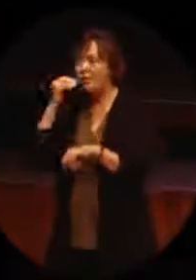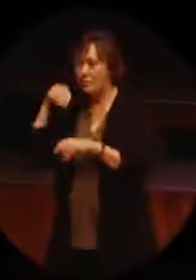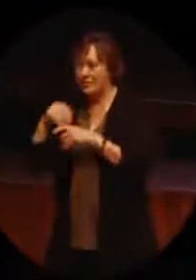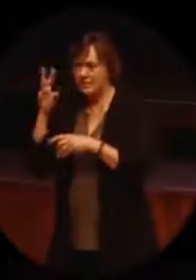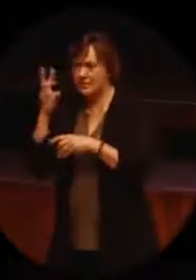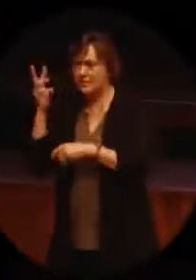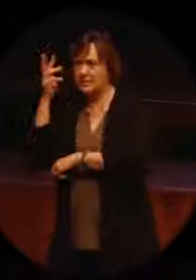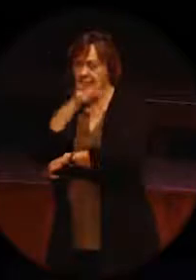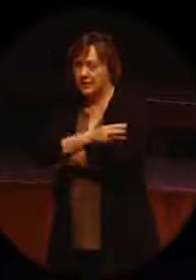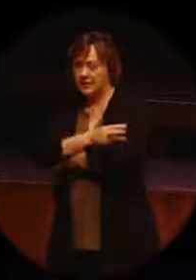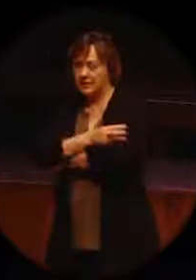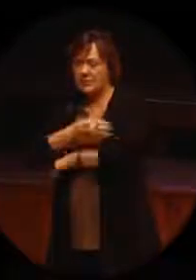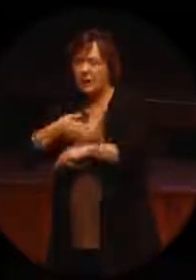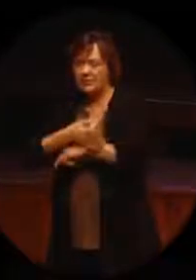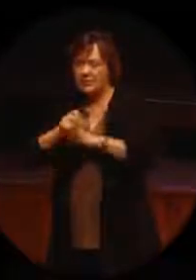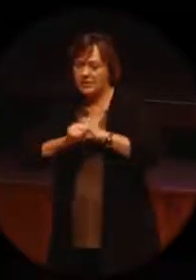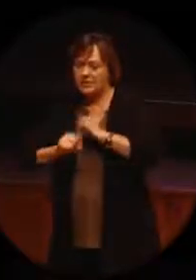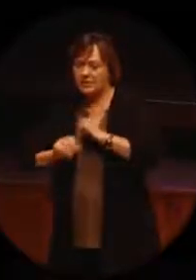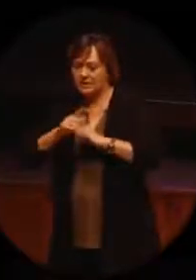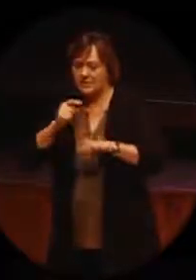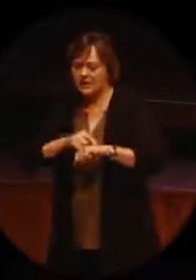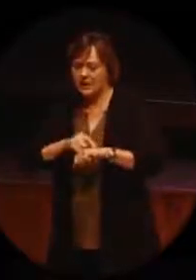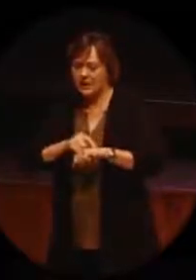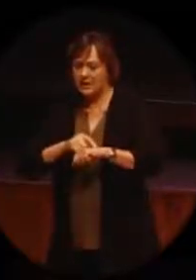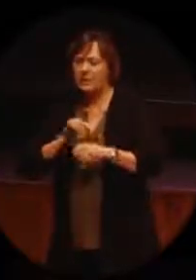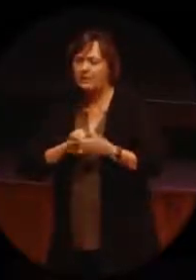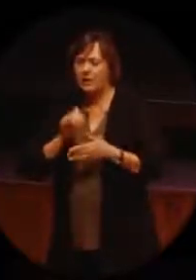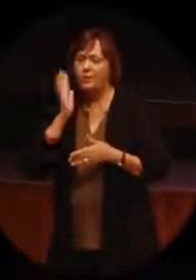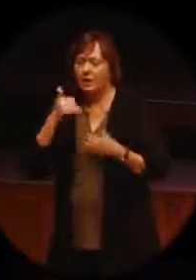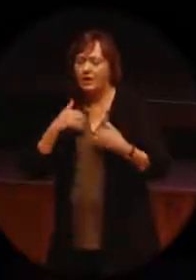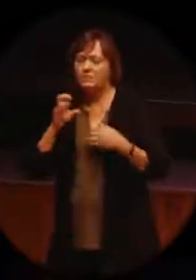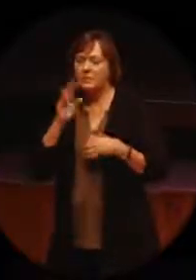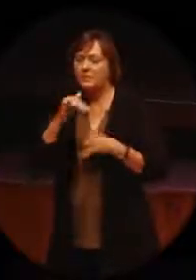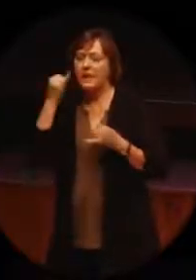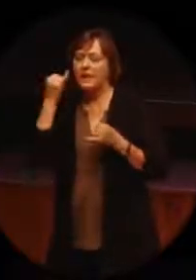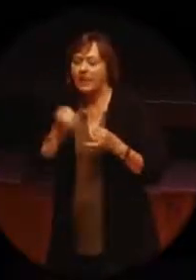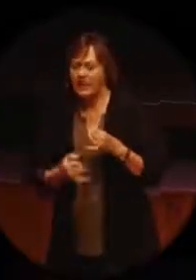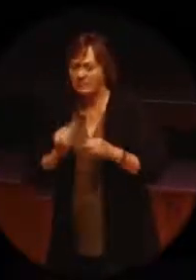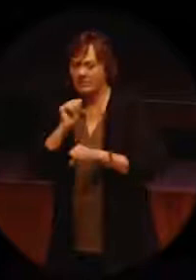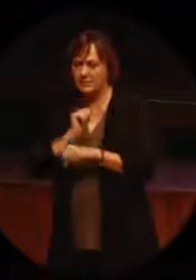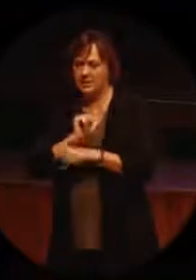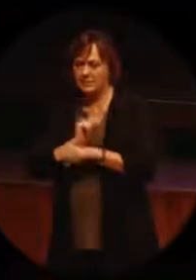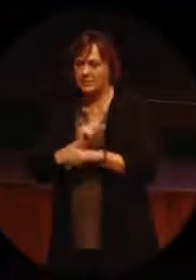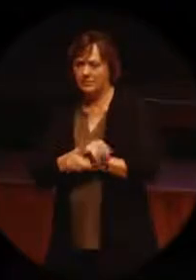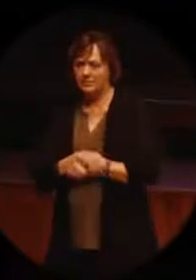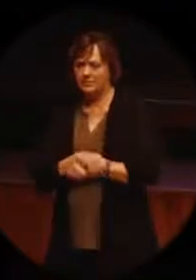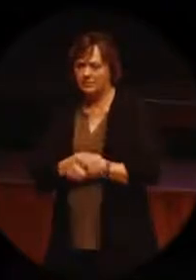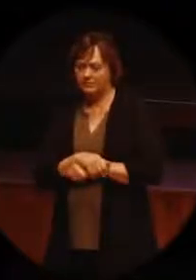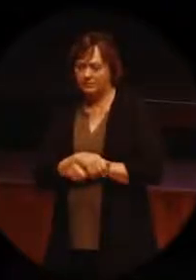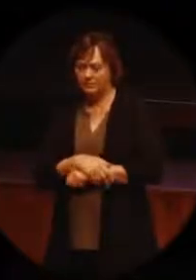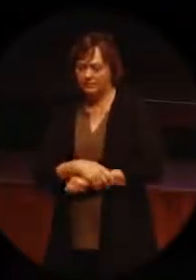go home in 6 more days after he extended his time. That would have been his last assignment.